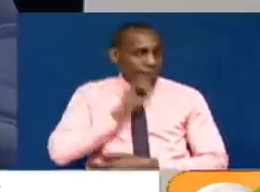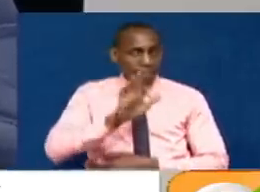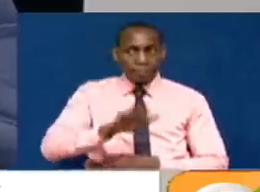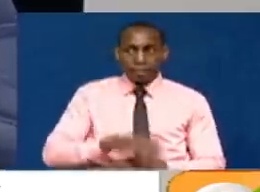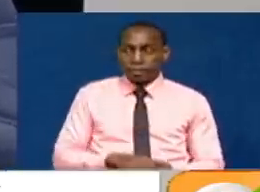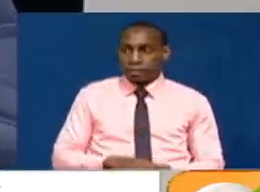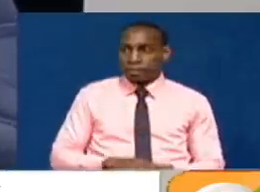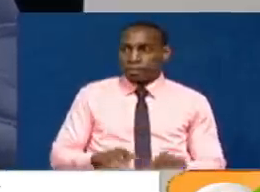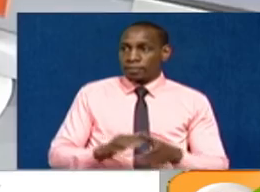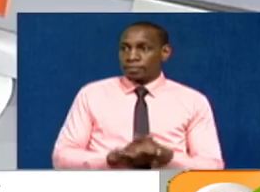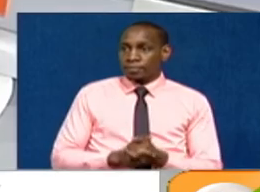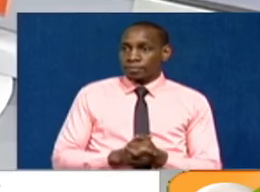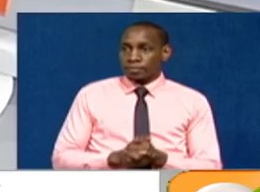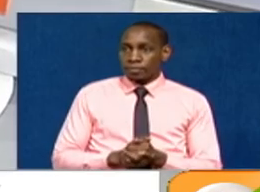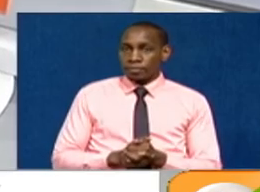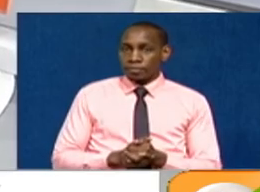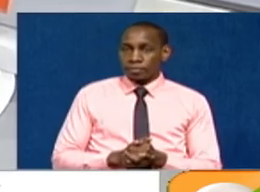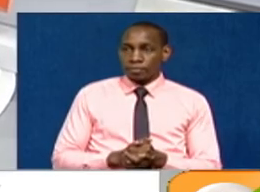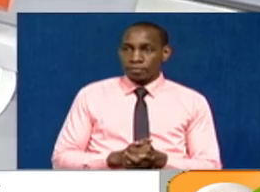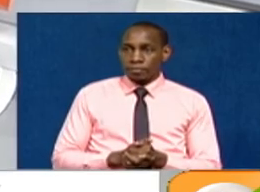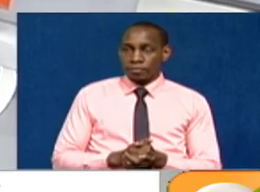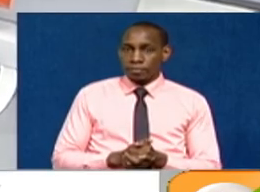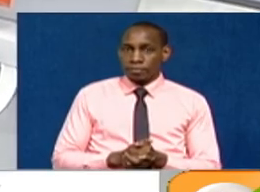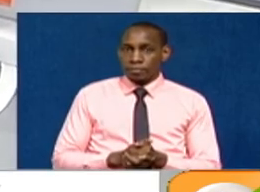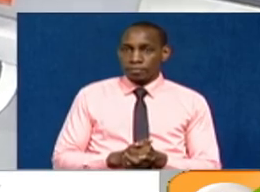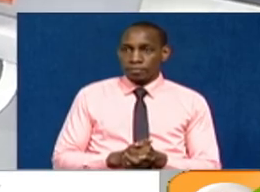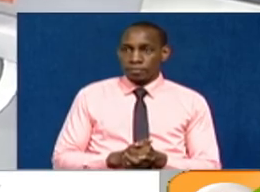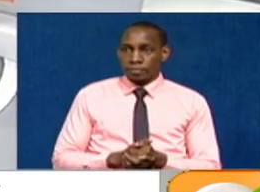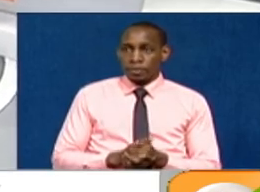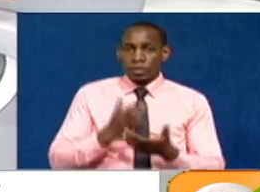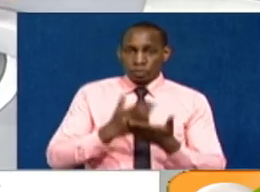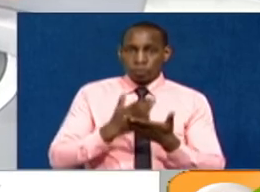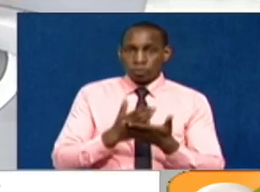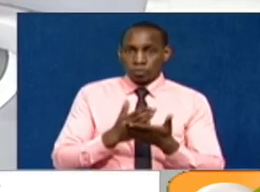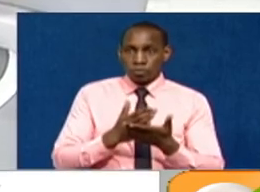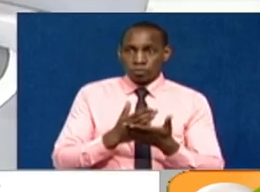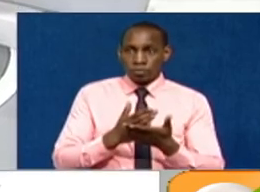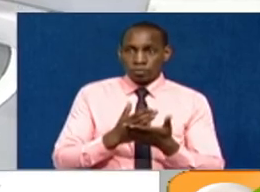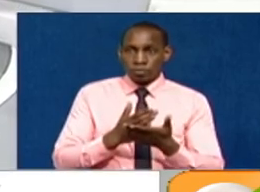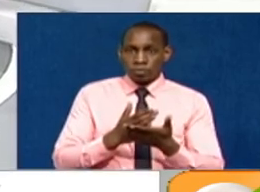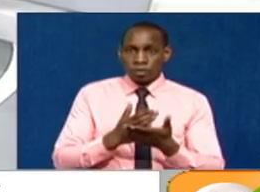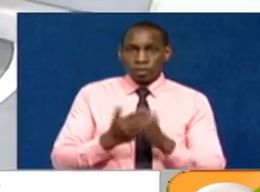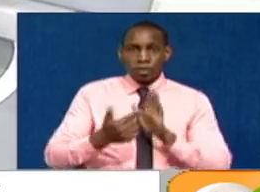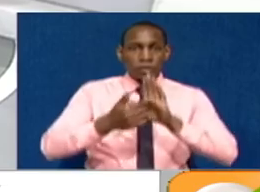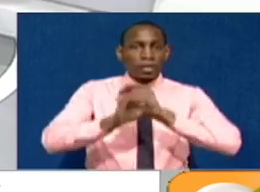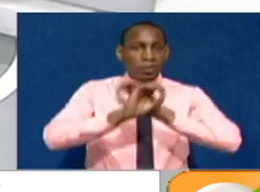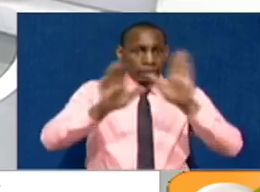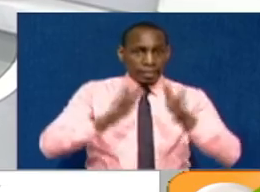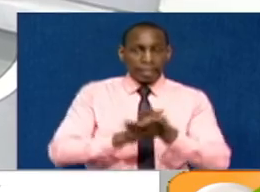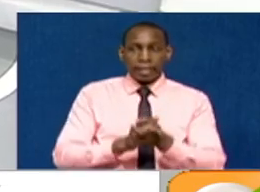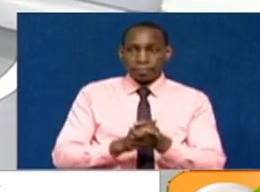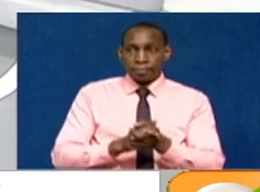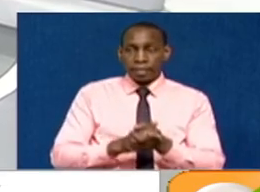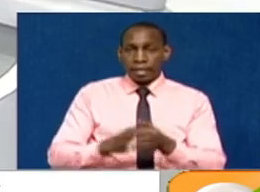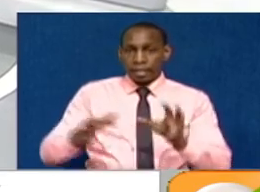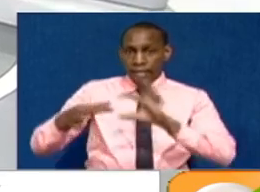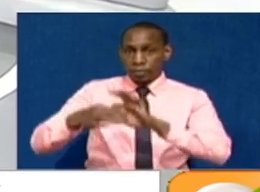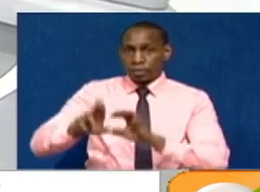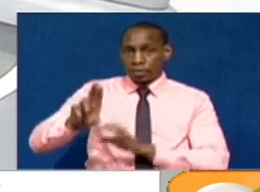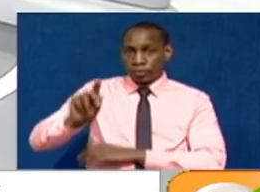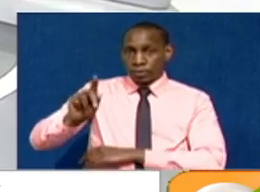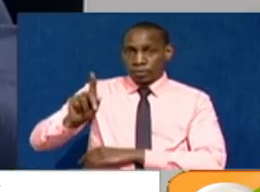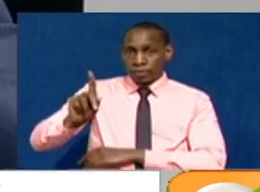Also note, she was wearing yellow on that day. Yeah. So symbolism. There were quite some symbolic things that could tell the direction she was heading. And of